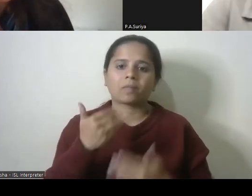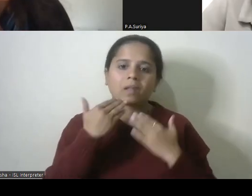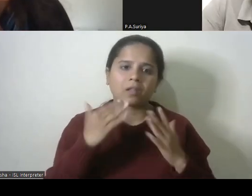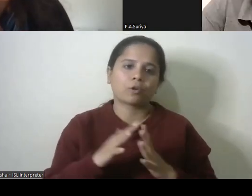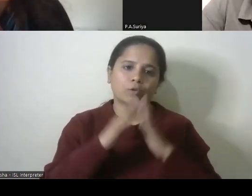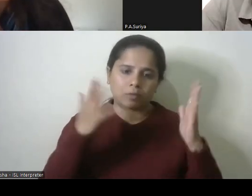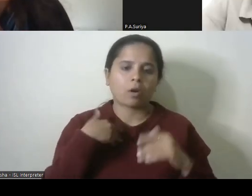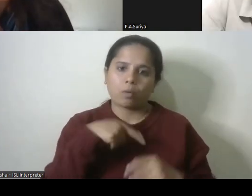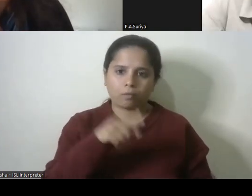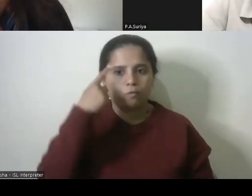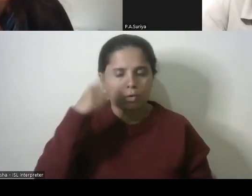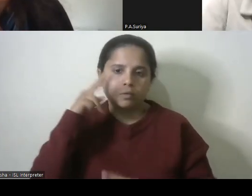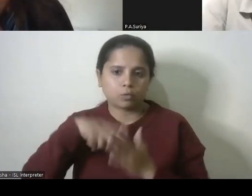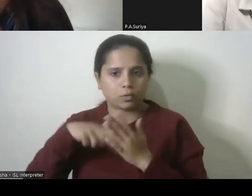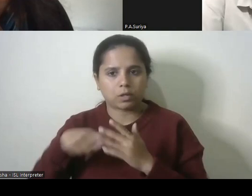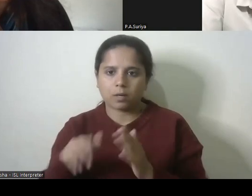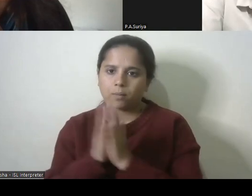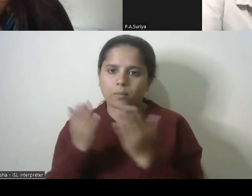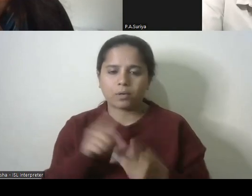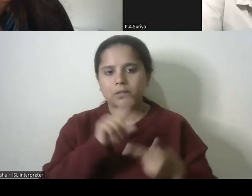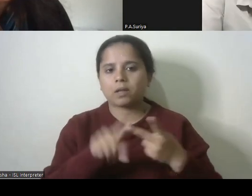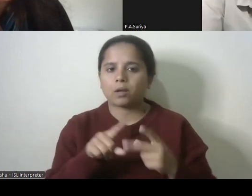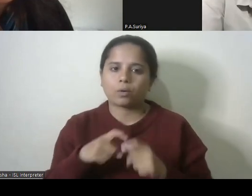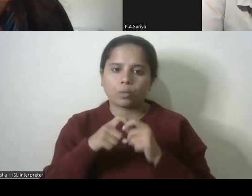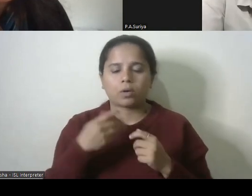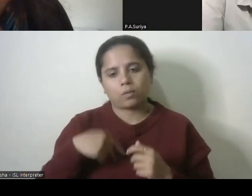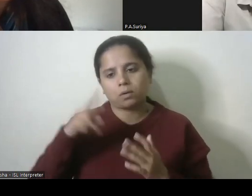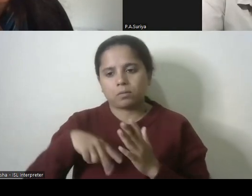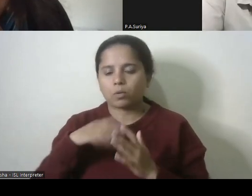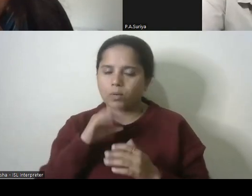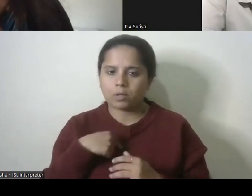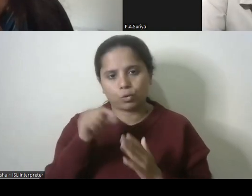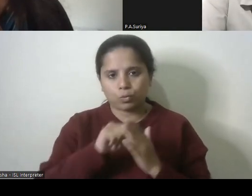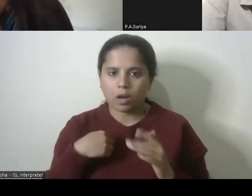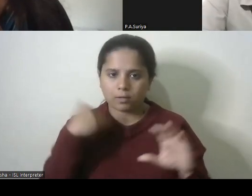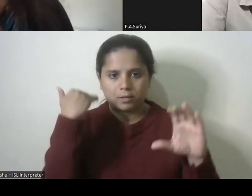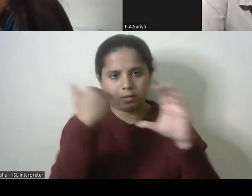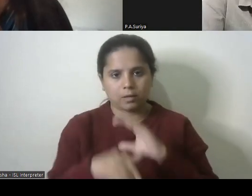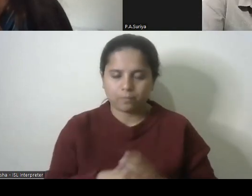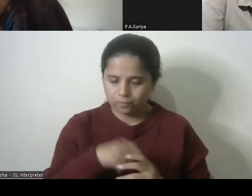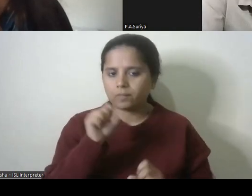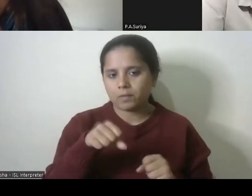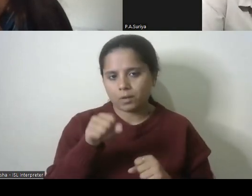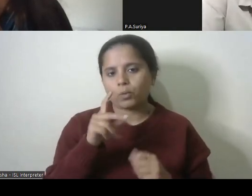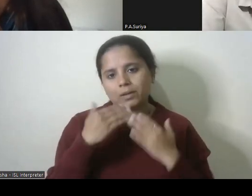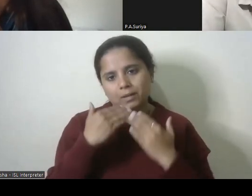will do follow-up for the second question, that conceptual framework. I'll write to you. Sure.